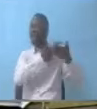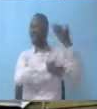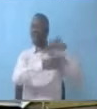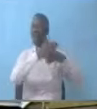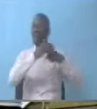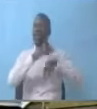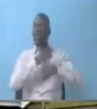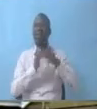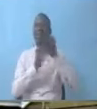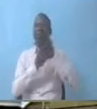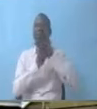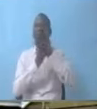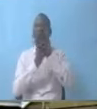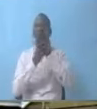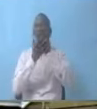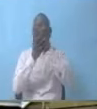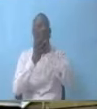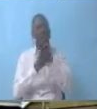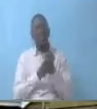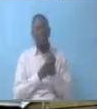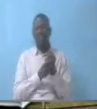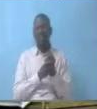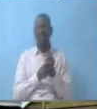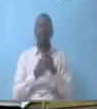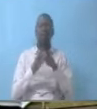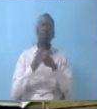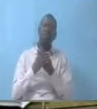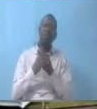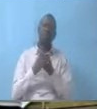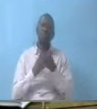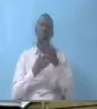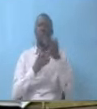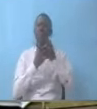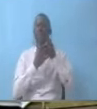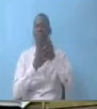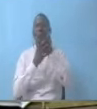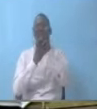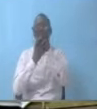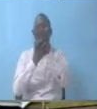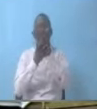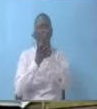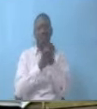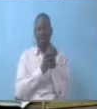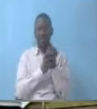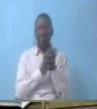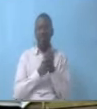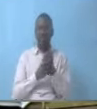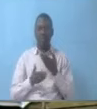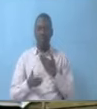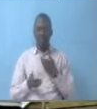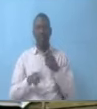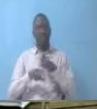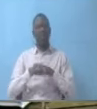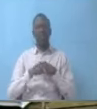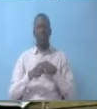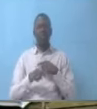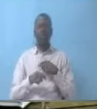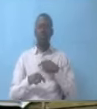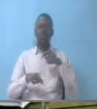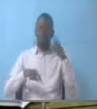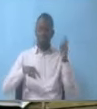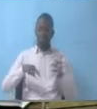80s. I have had occasion to convict a person and order him to